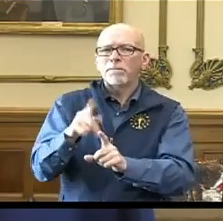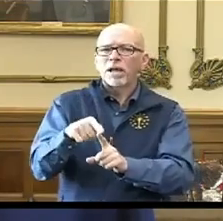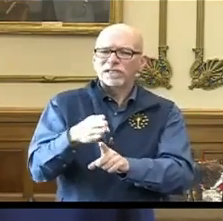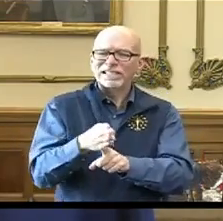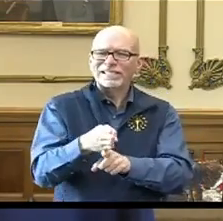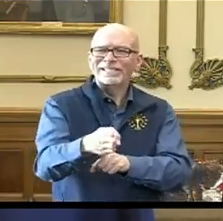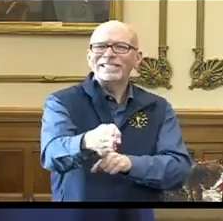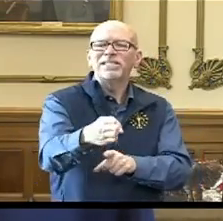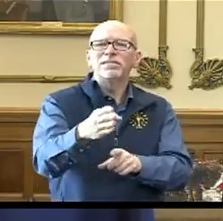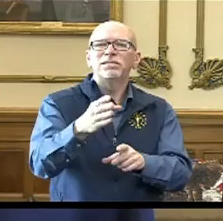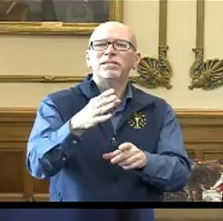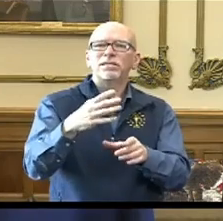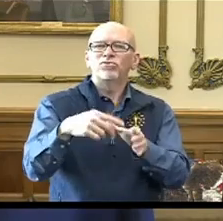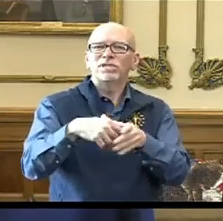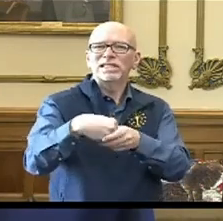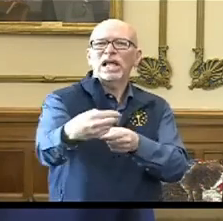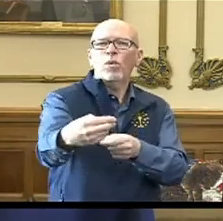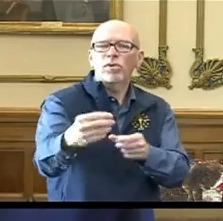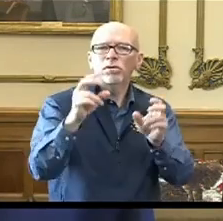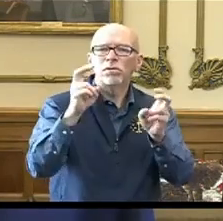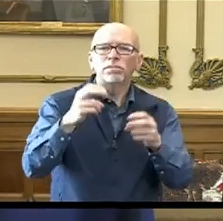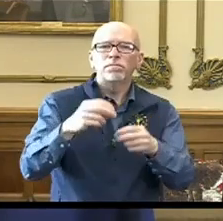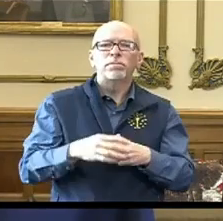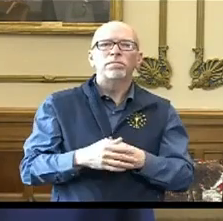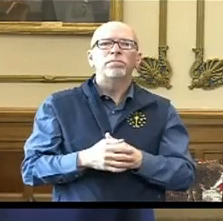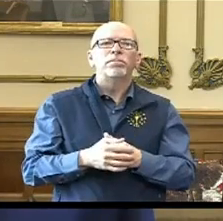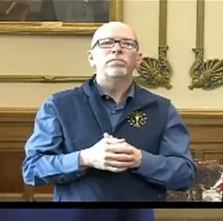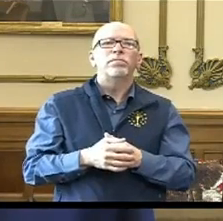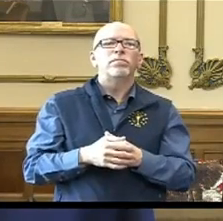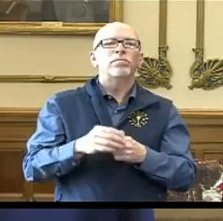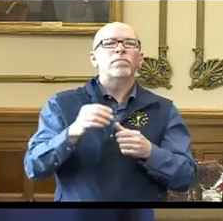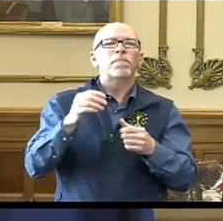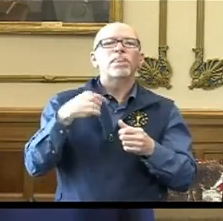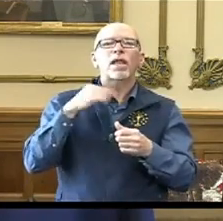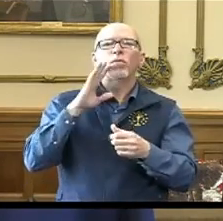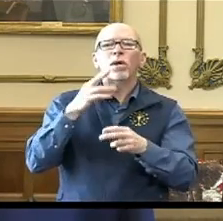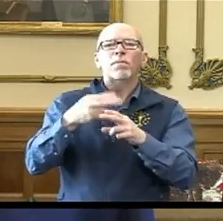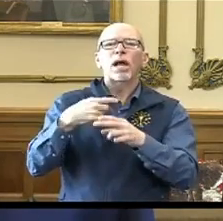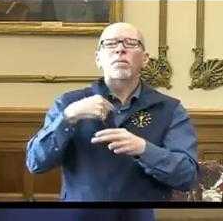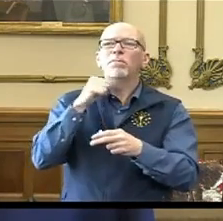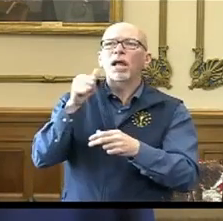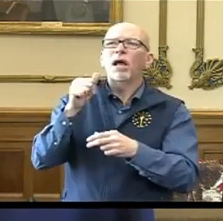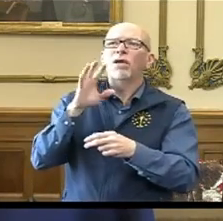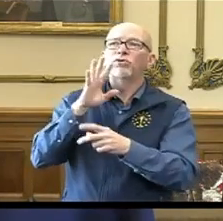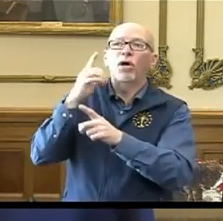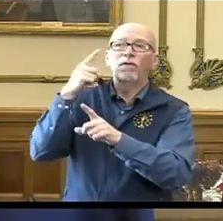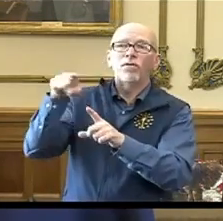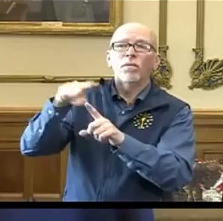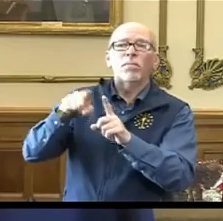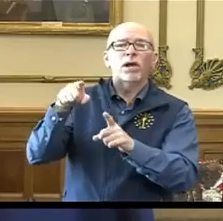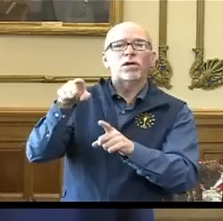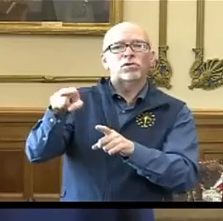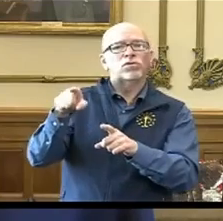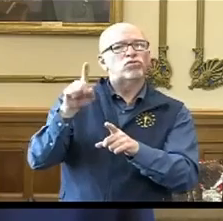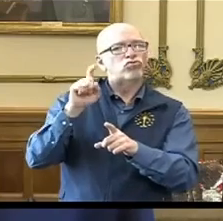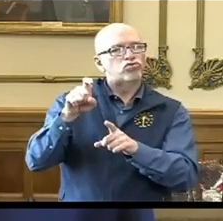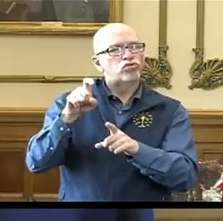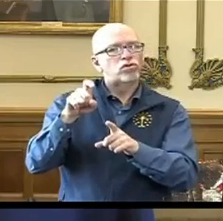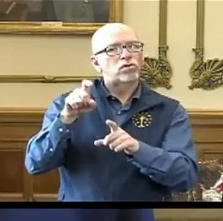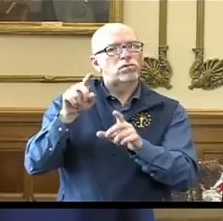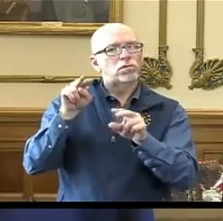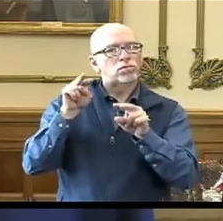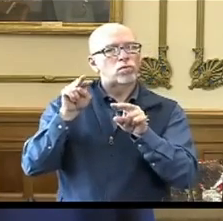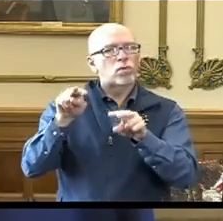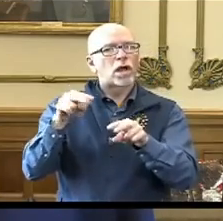helping us get out of this. I will also say that on the phone, and I won't make their news for them, Tom, but you should stay tuned, because